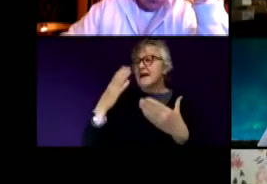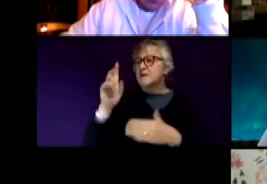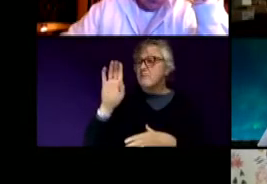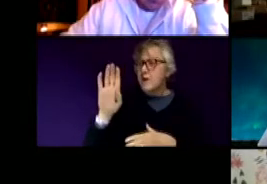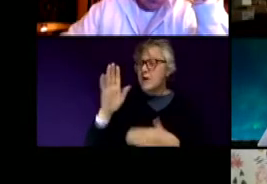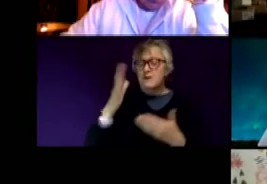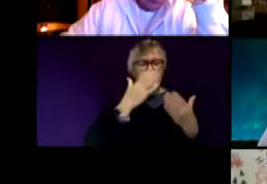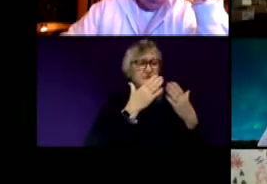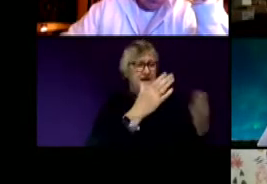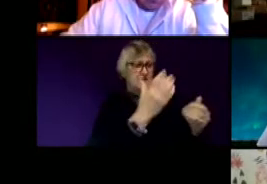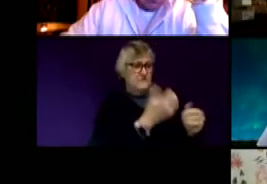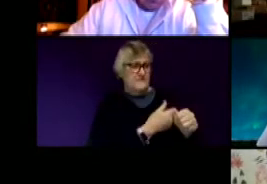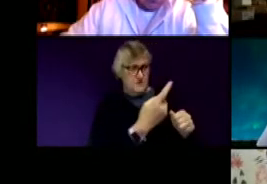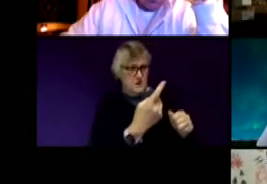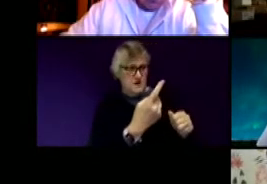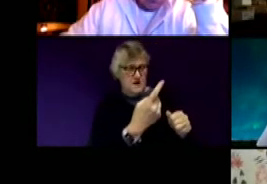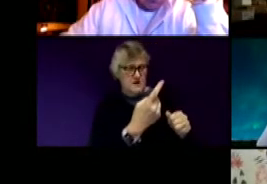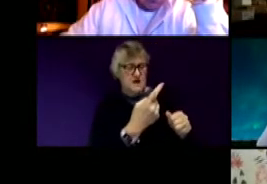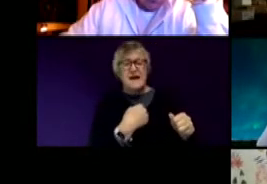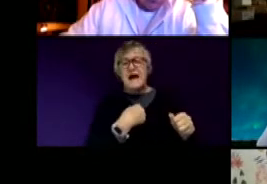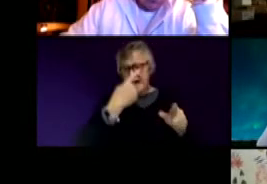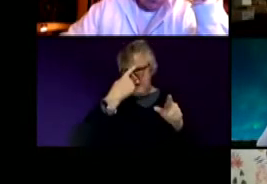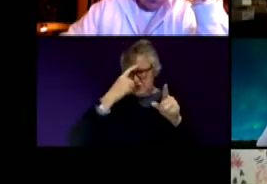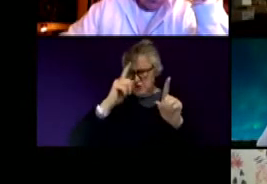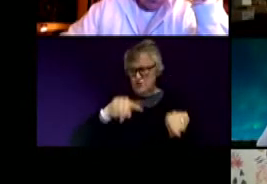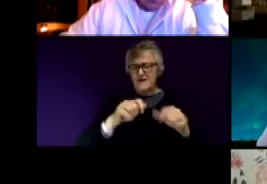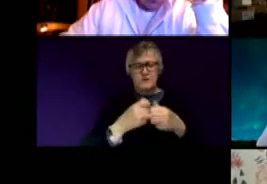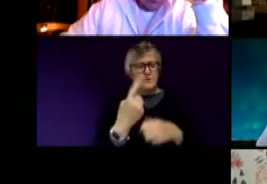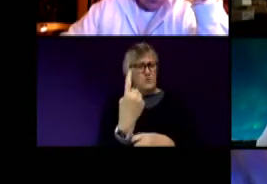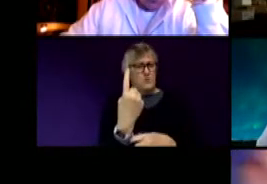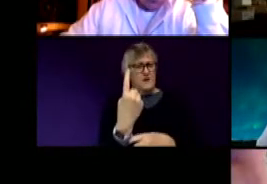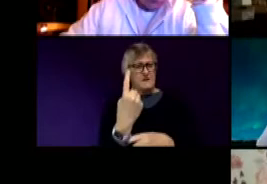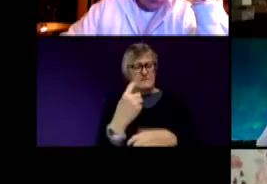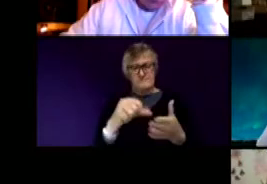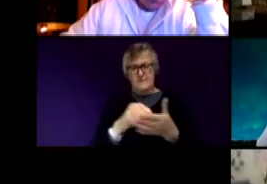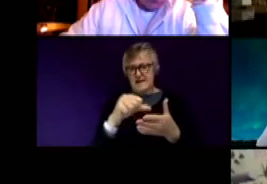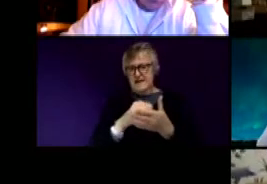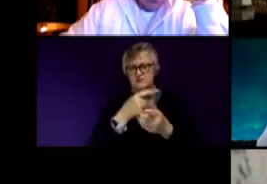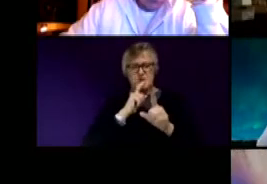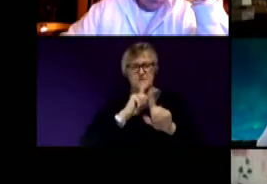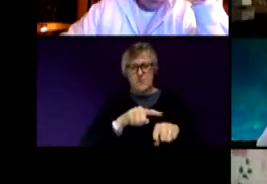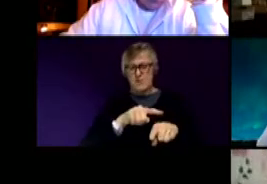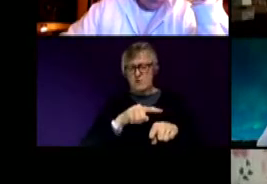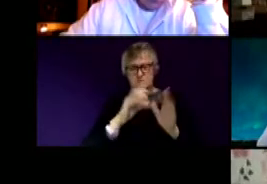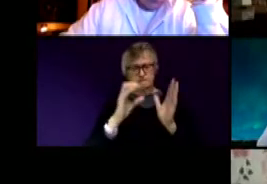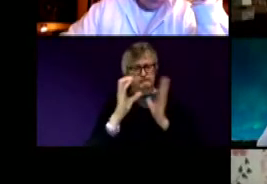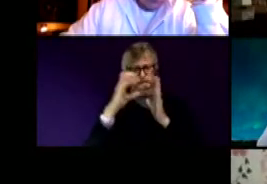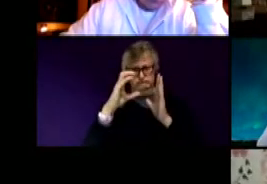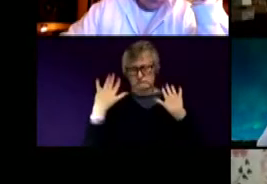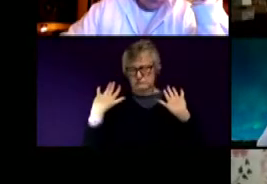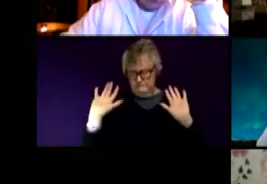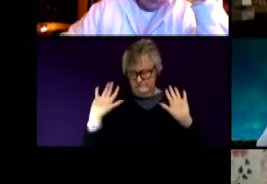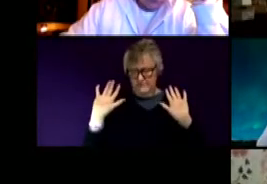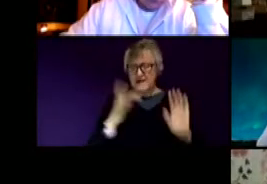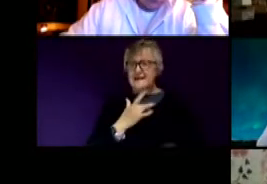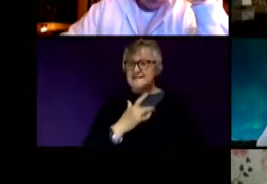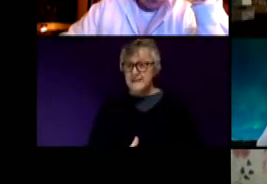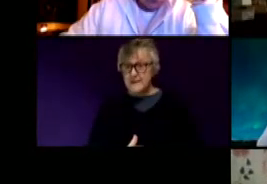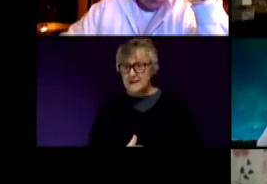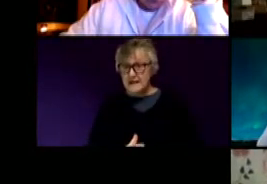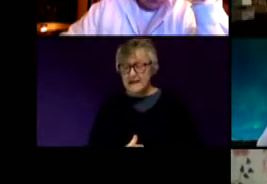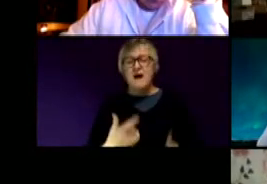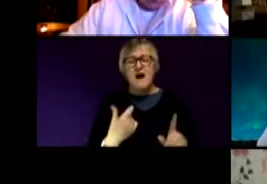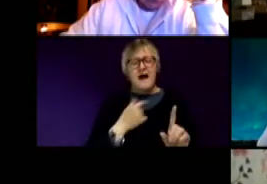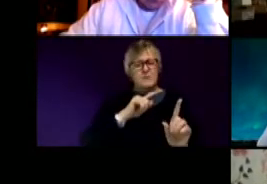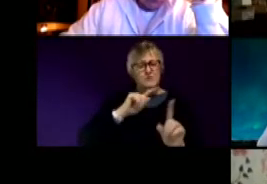everyone. And I agree with like one page reports. I know we typically get, so let me go now to COCAL, and when we get